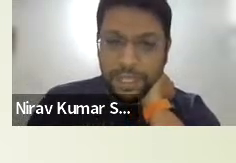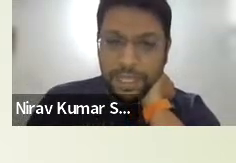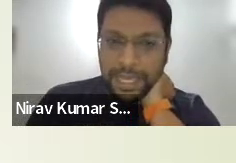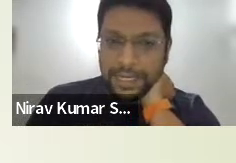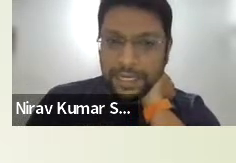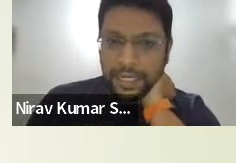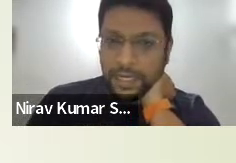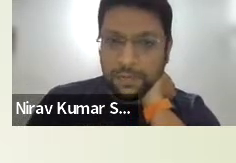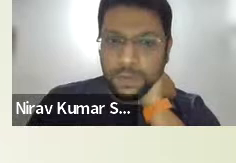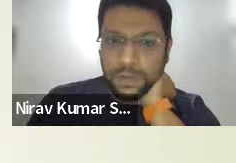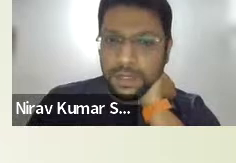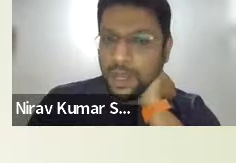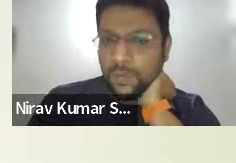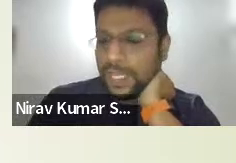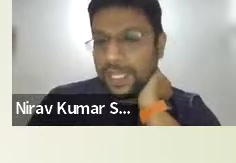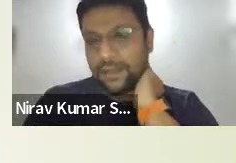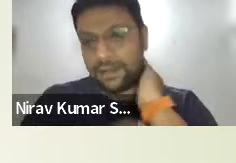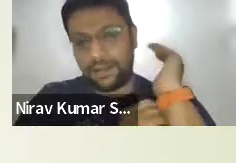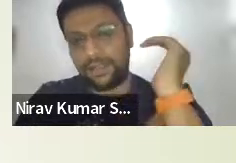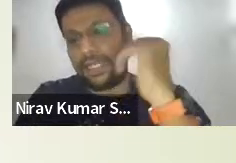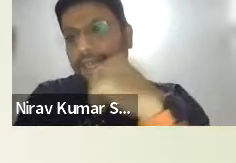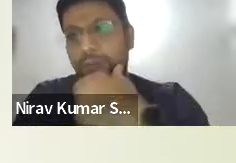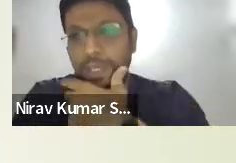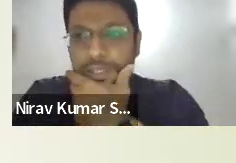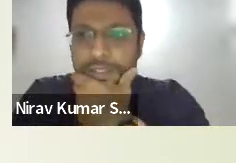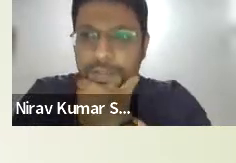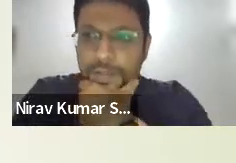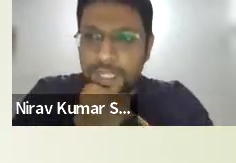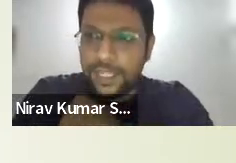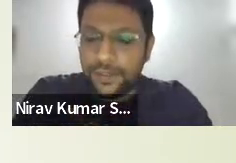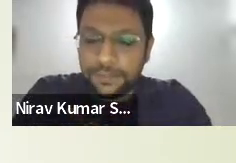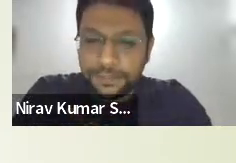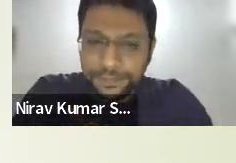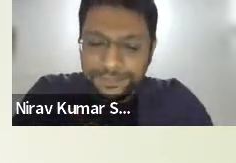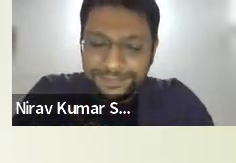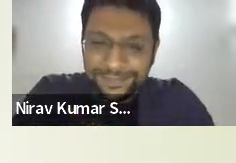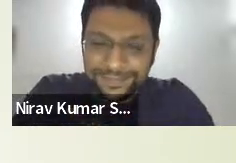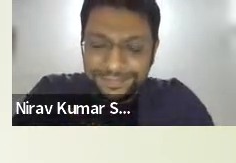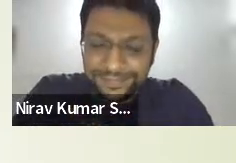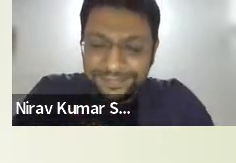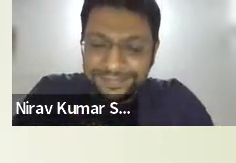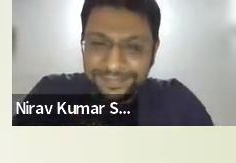now, hmm. and now we can take questions. So thank you.